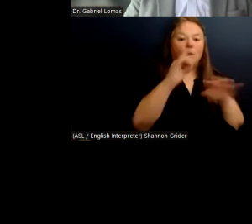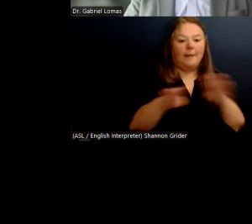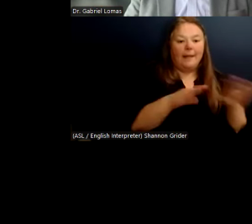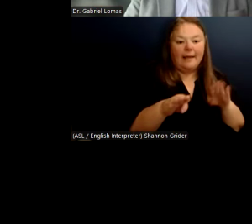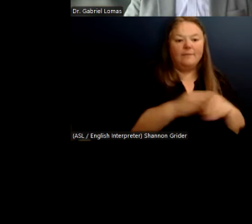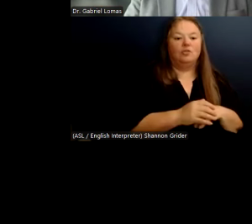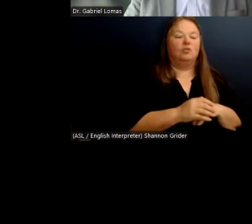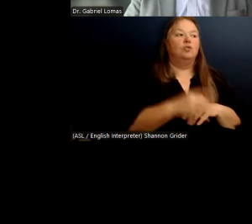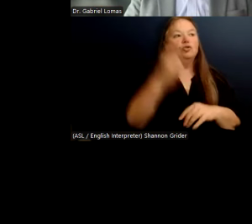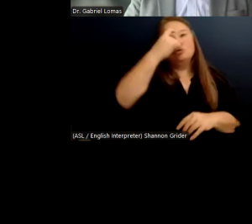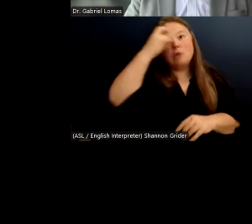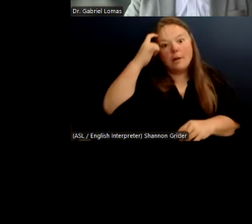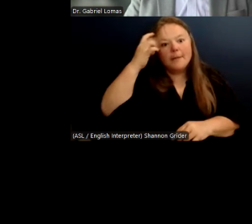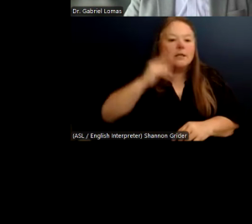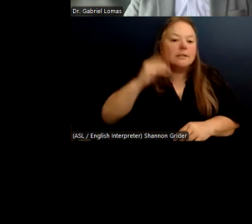their behavior.